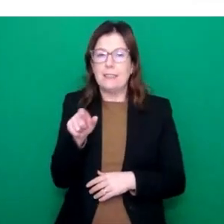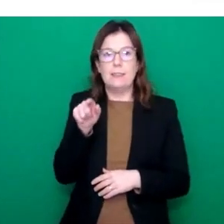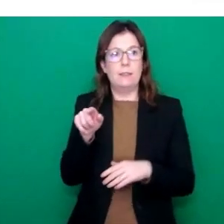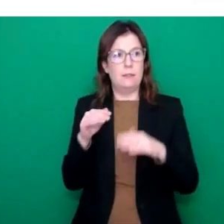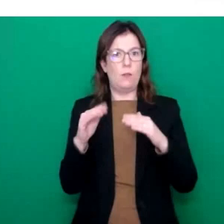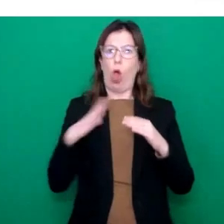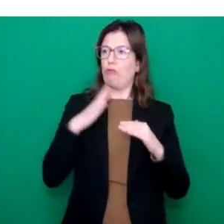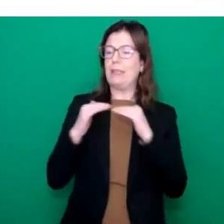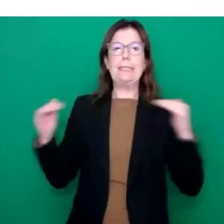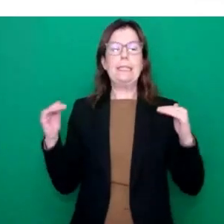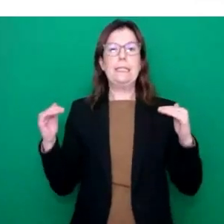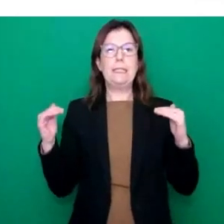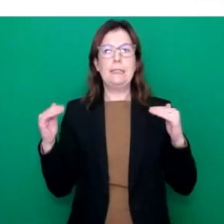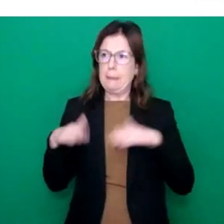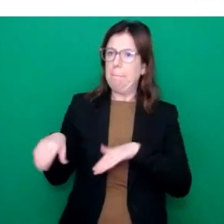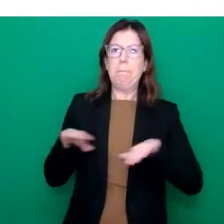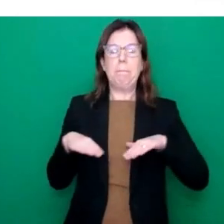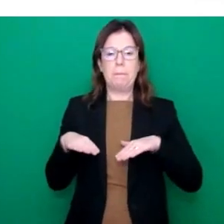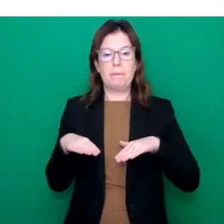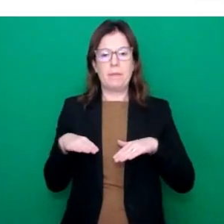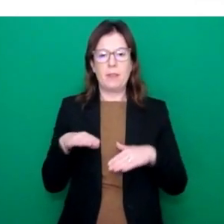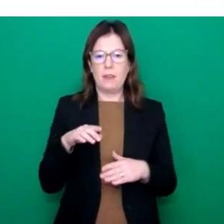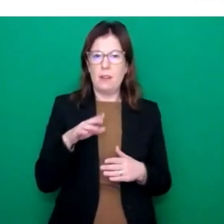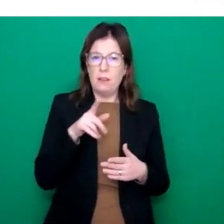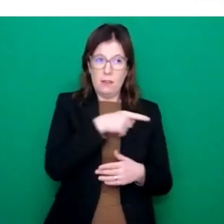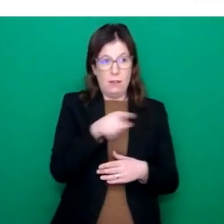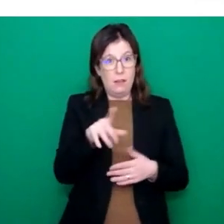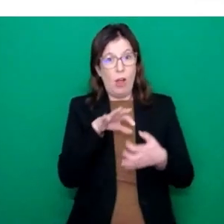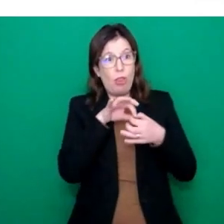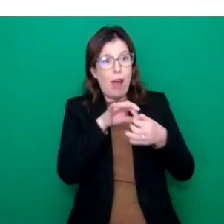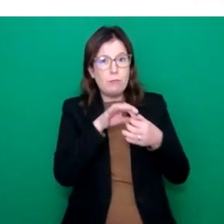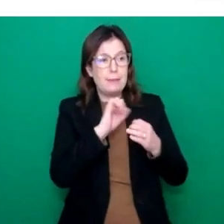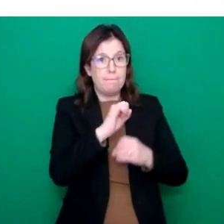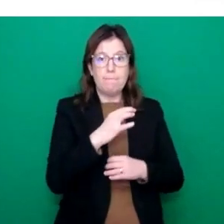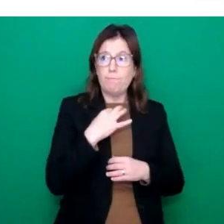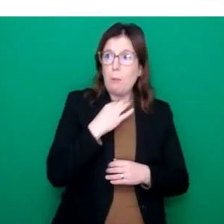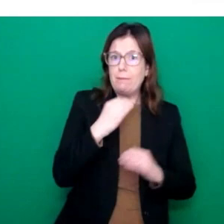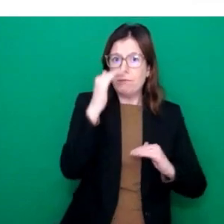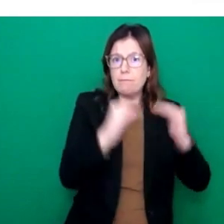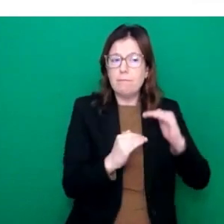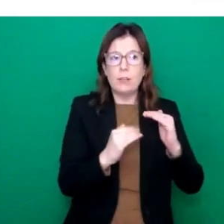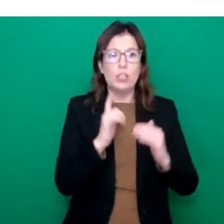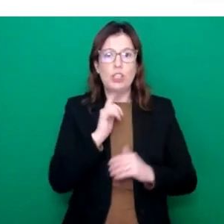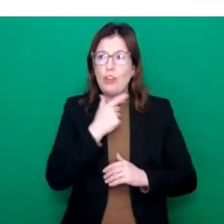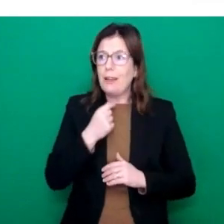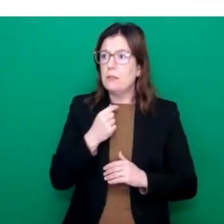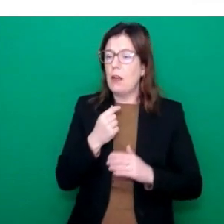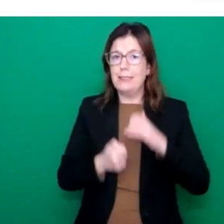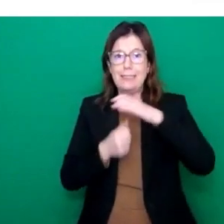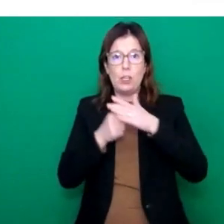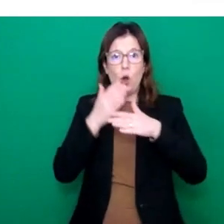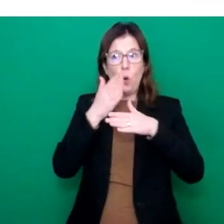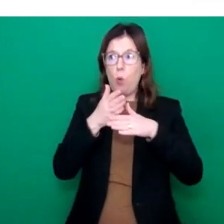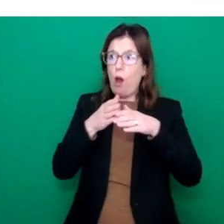even. So beyond representation of therapists from underrepresented ethnicities or genders within senior workforce roles within the mental